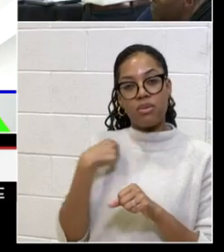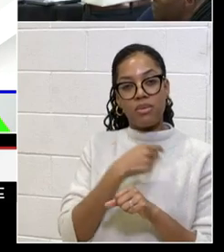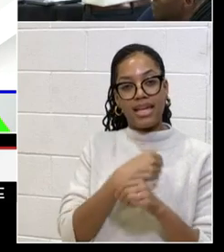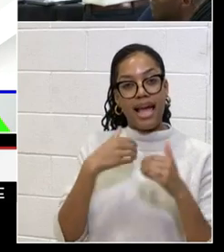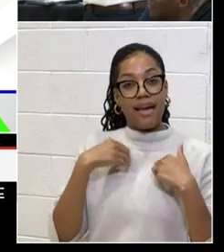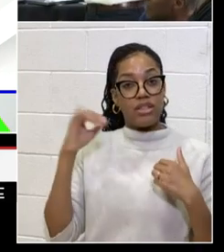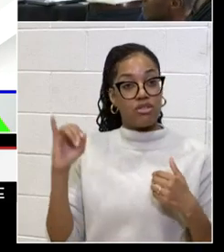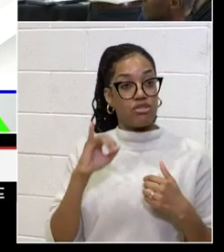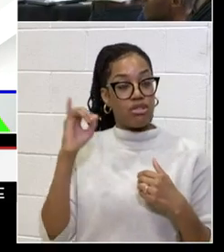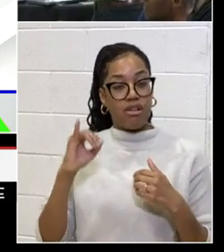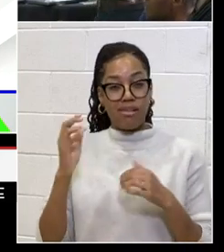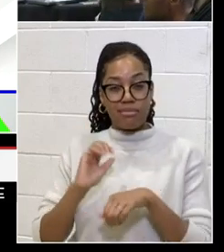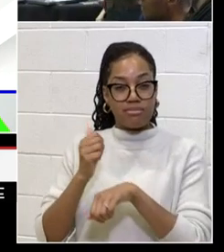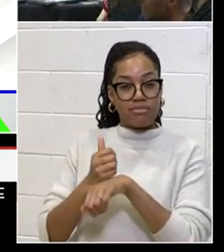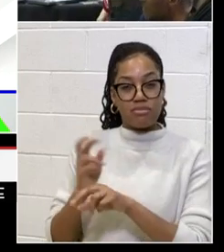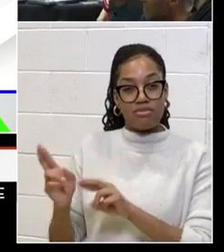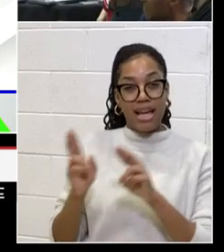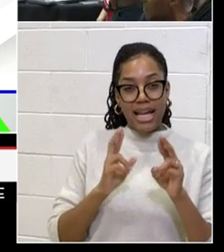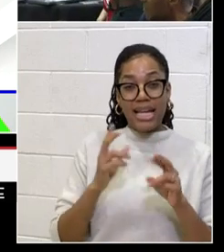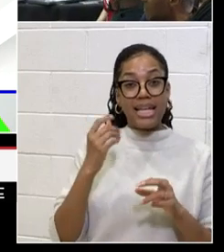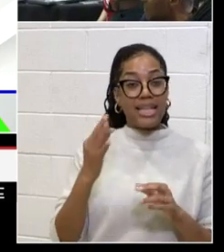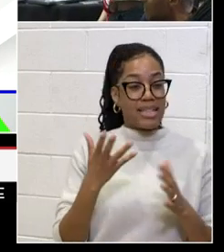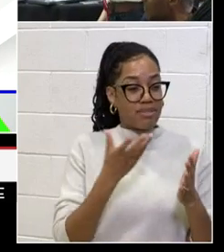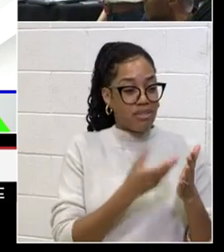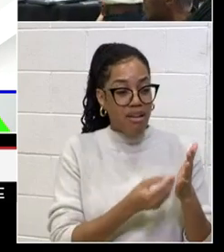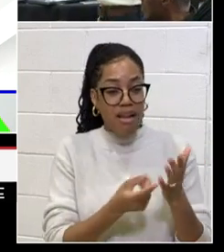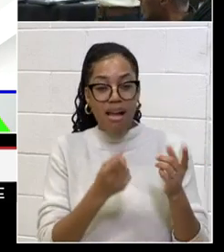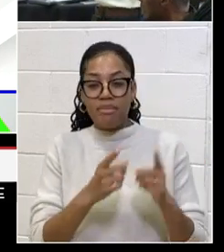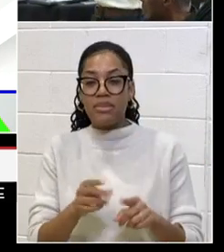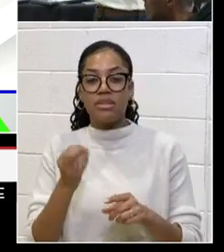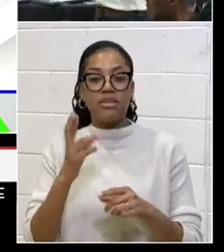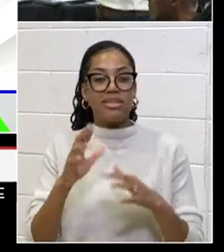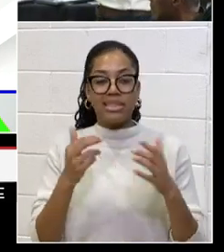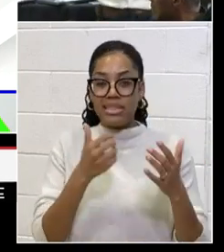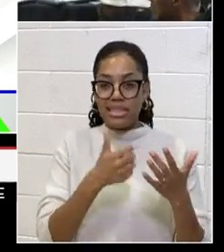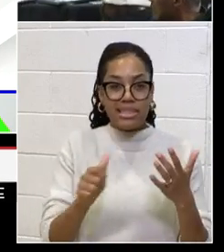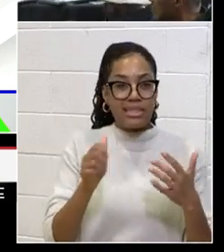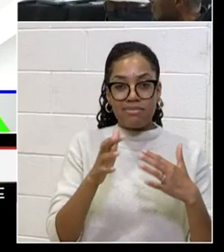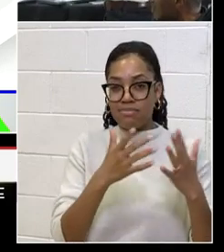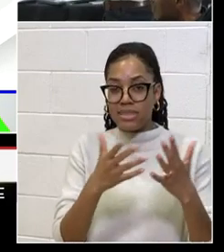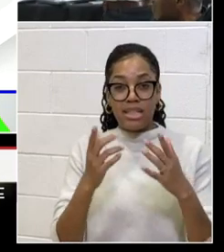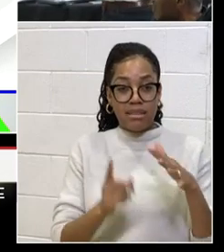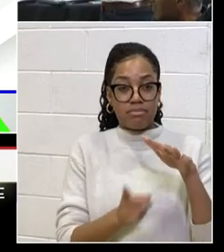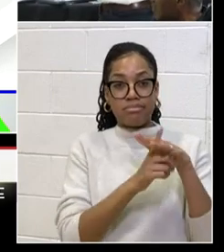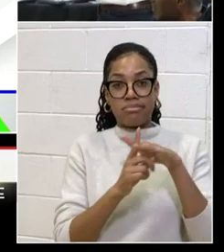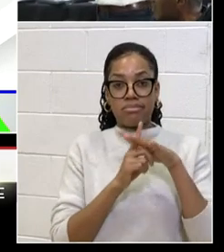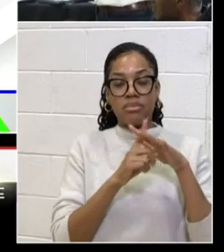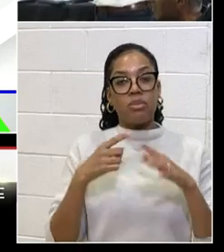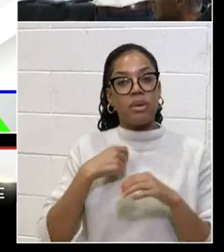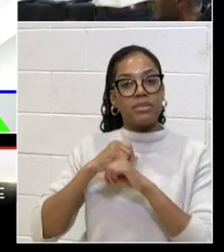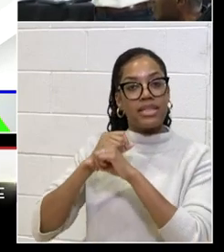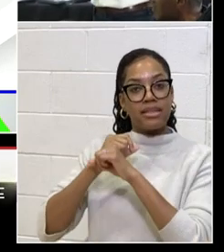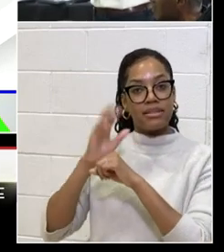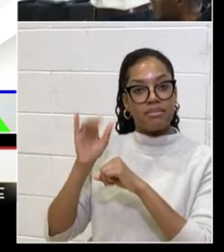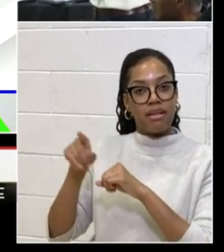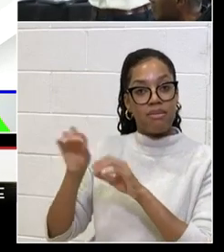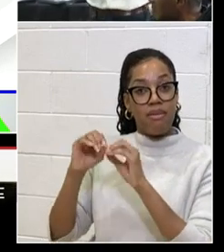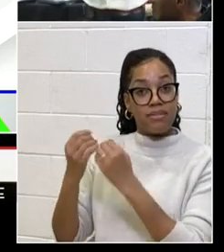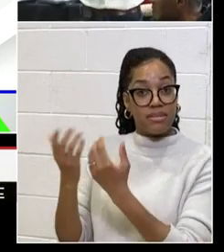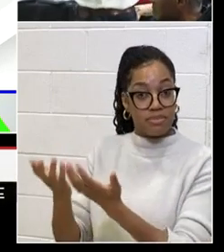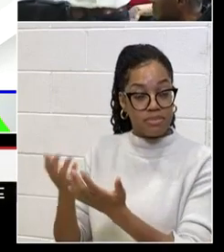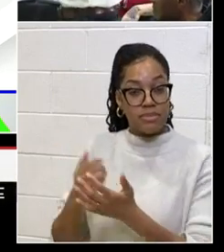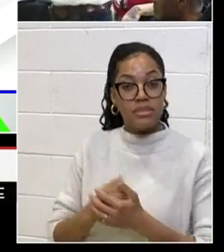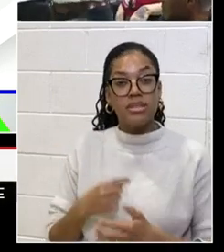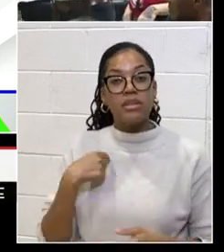to protect ourselves from losses and to protect the city from losses. We also have our Office of Disability Rights, who's a